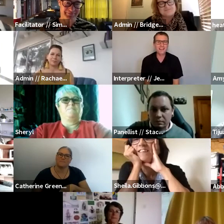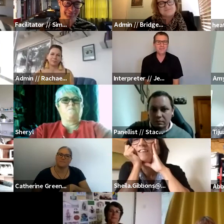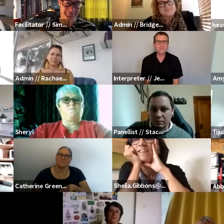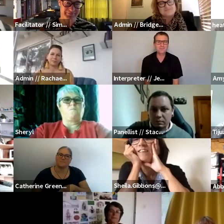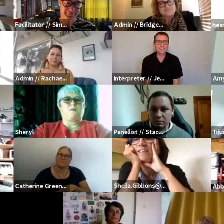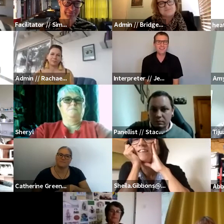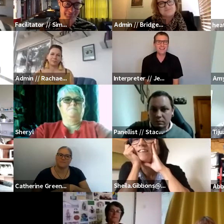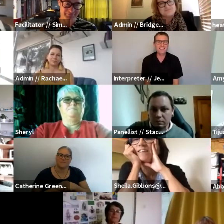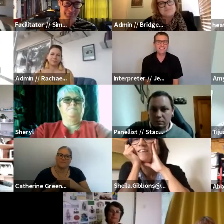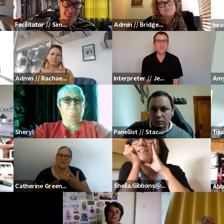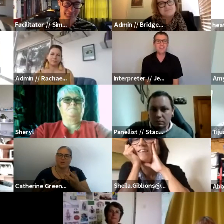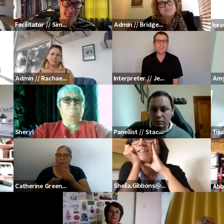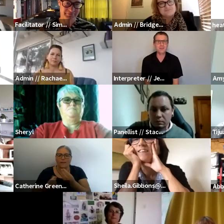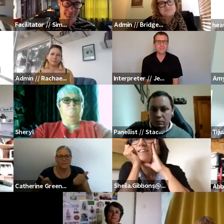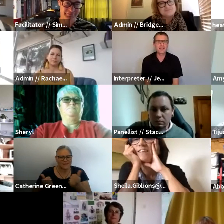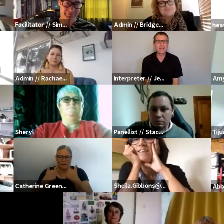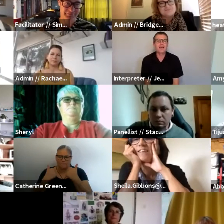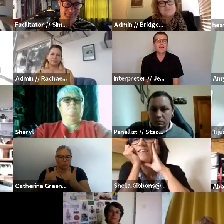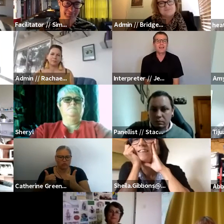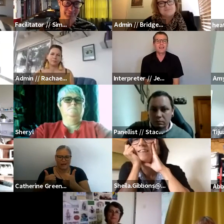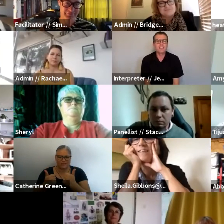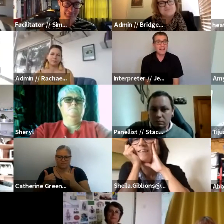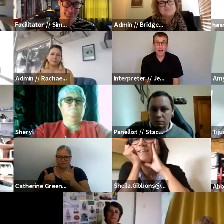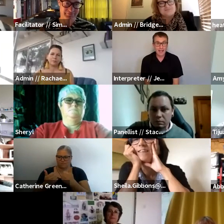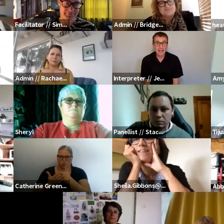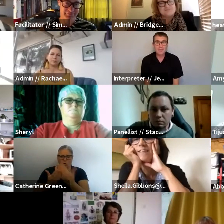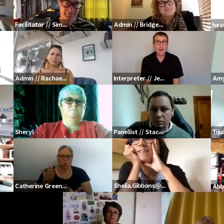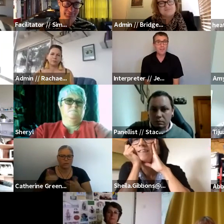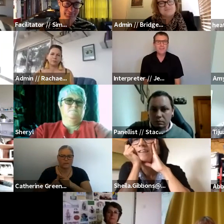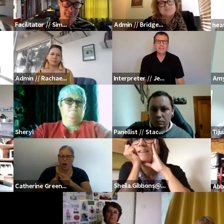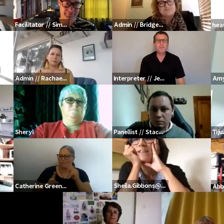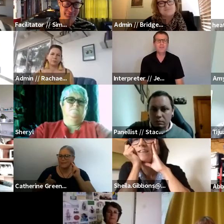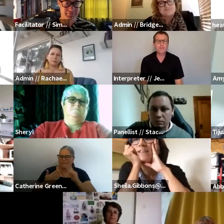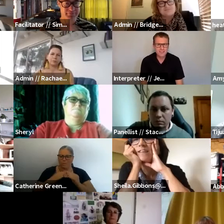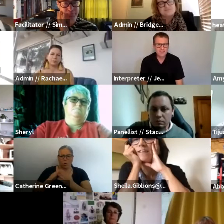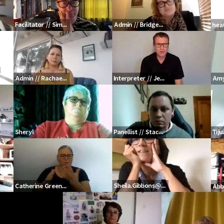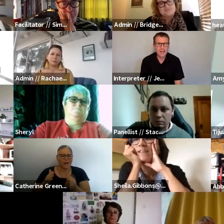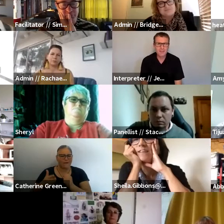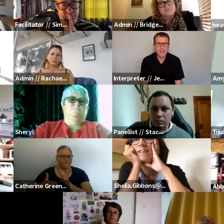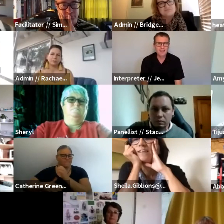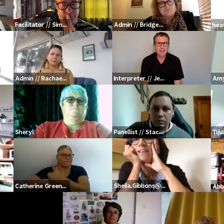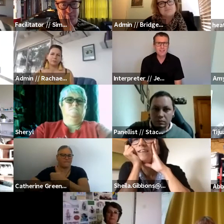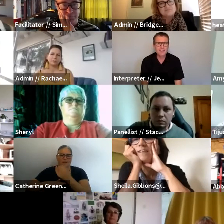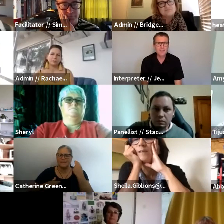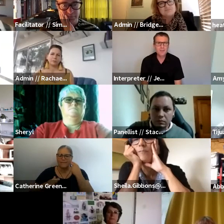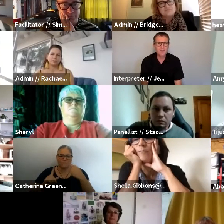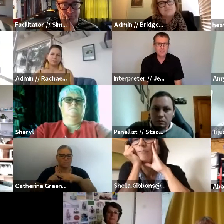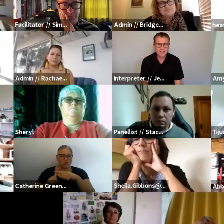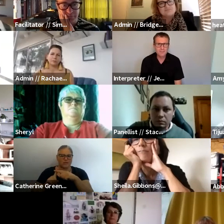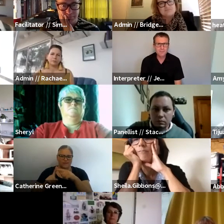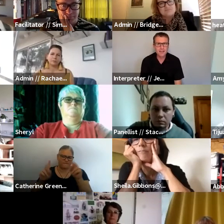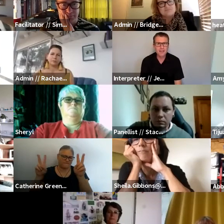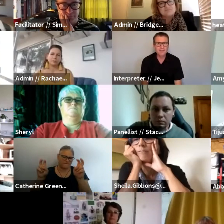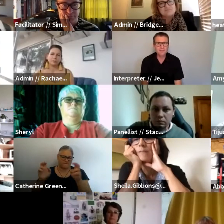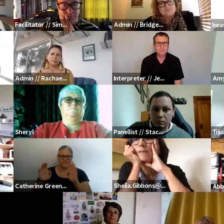got, yeah, similar struggles. So anyway, I think there's been some great stories out there. Like the deaf community